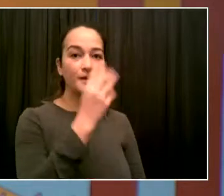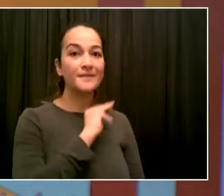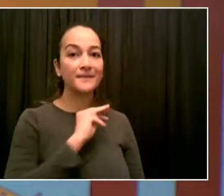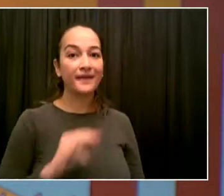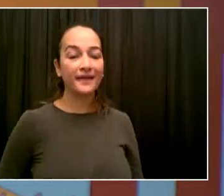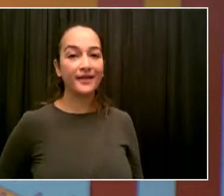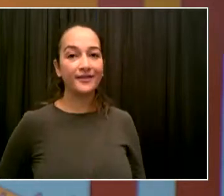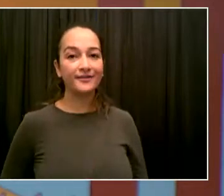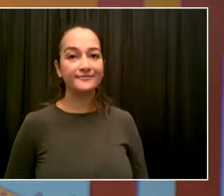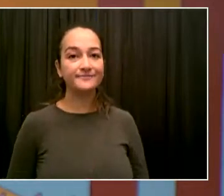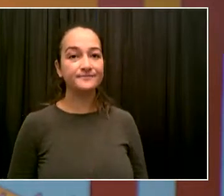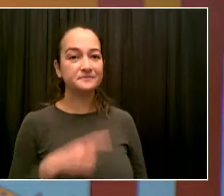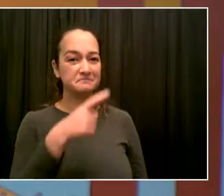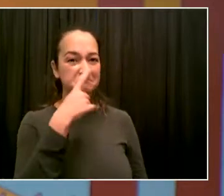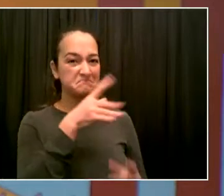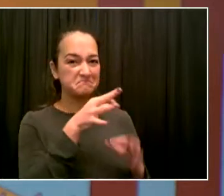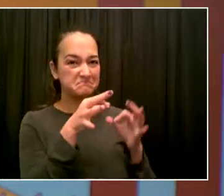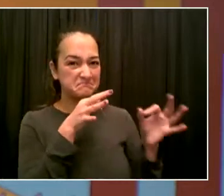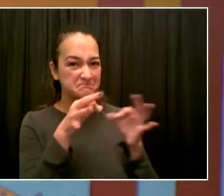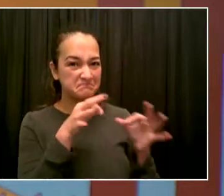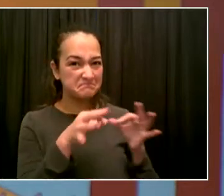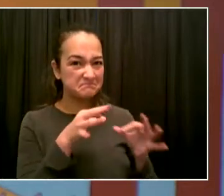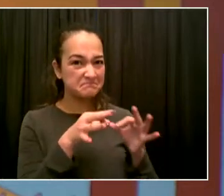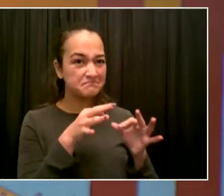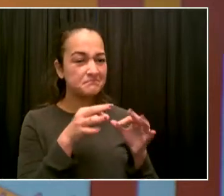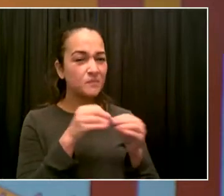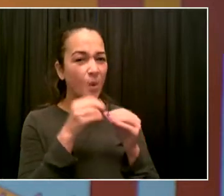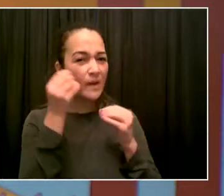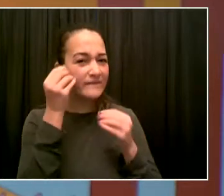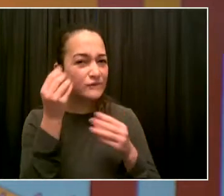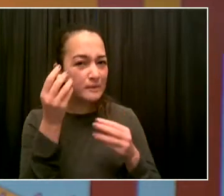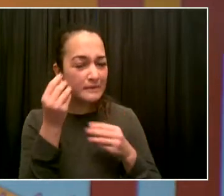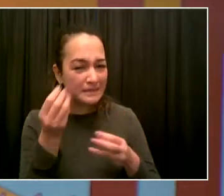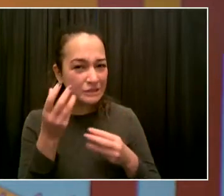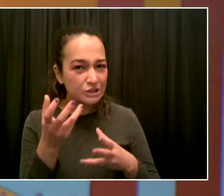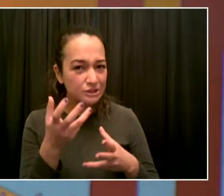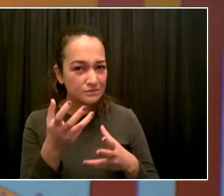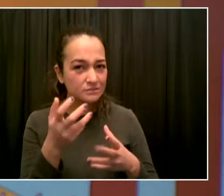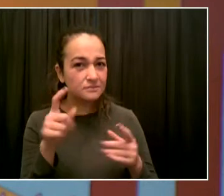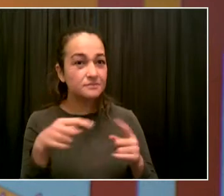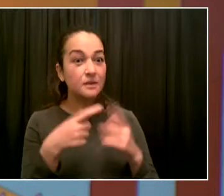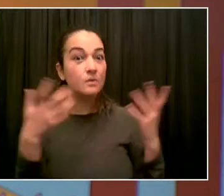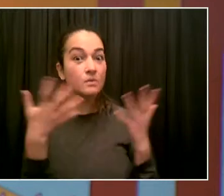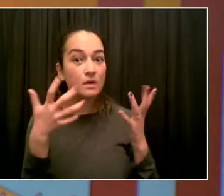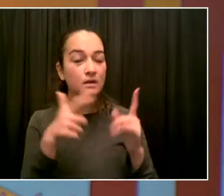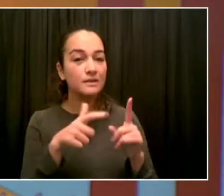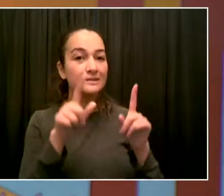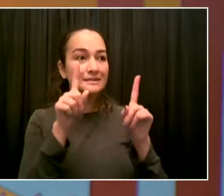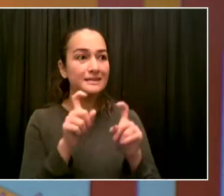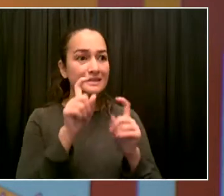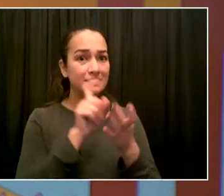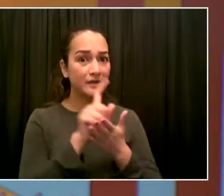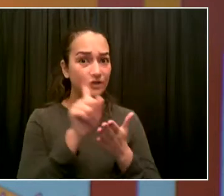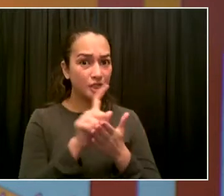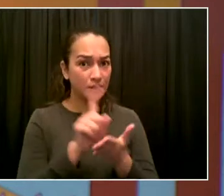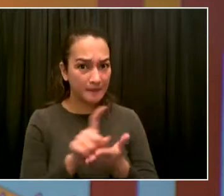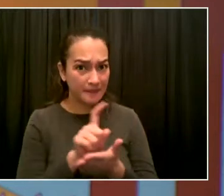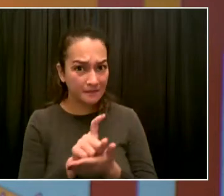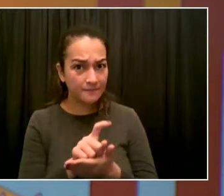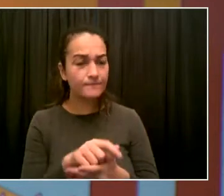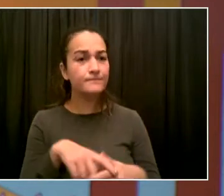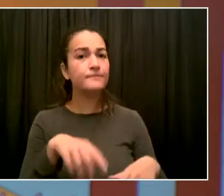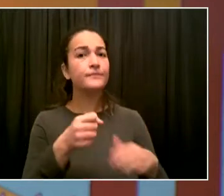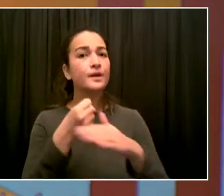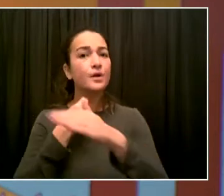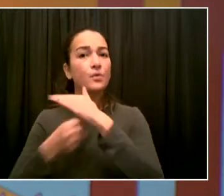specifically about why you're making the changes to testing and quarantine. What information or experiences did